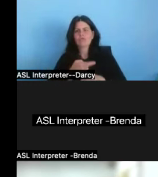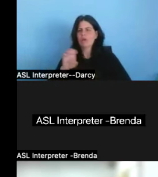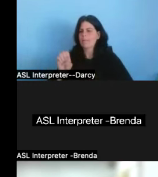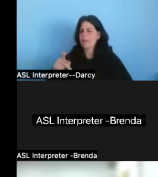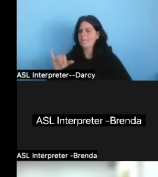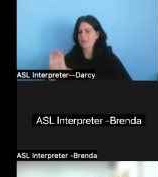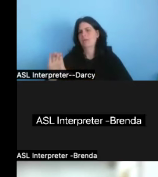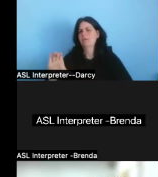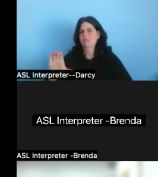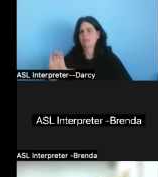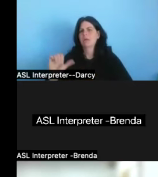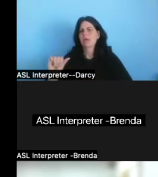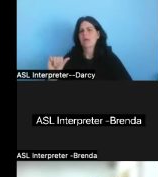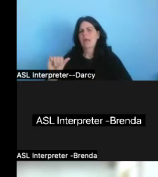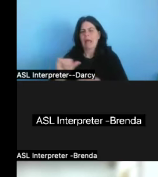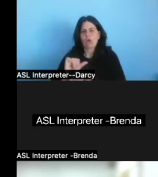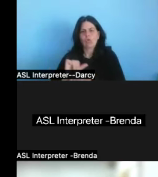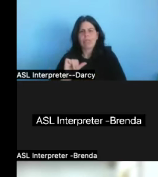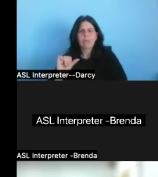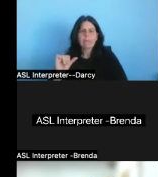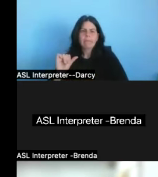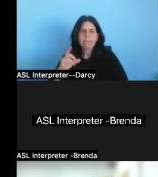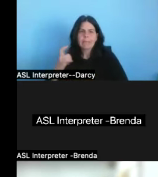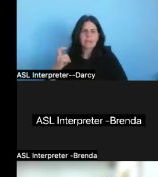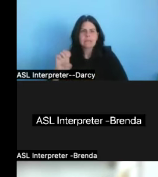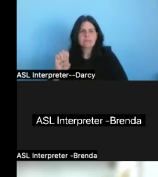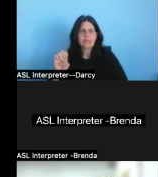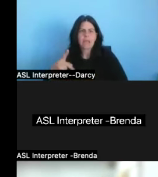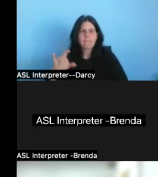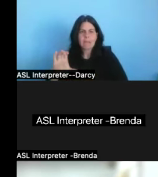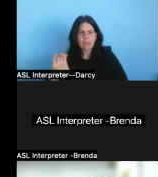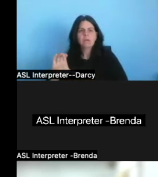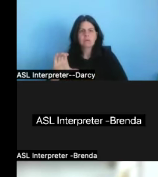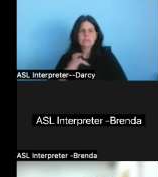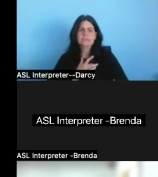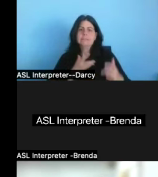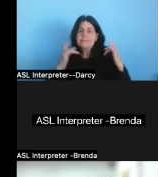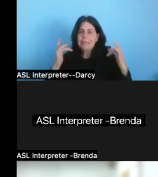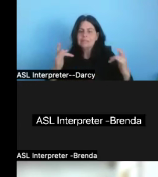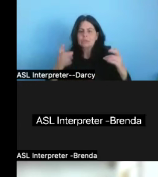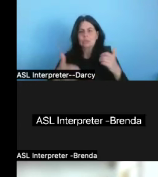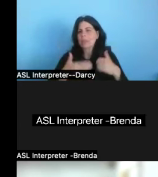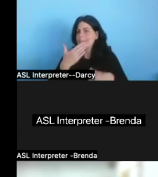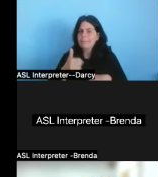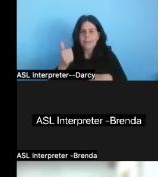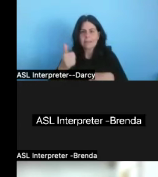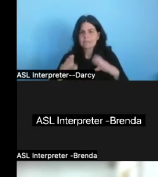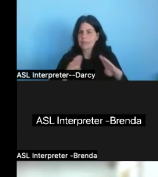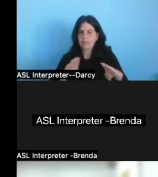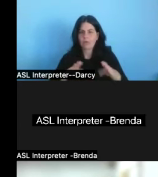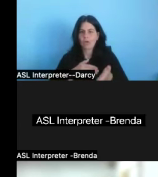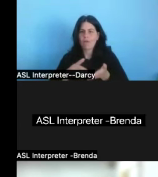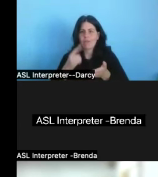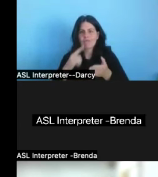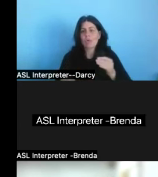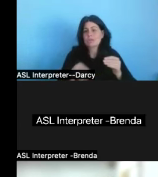algorithm. Once again, that's because EPIC tends to have the best behavior oftentimes for smaller